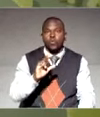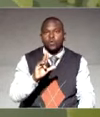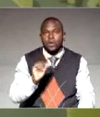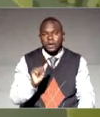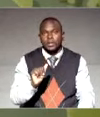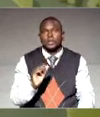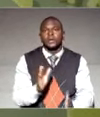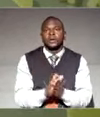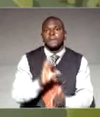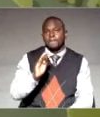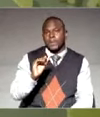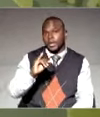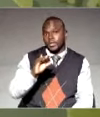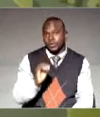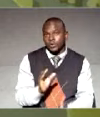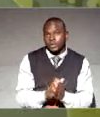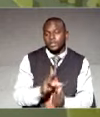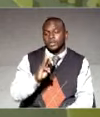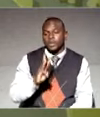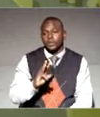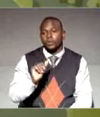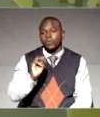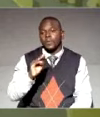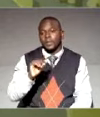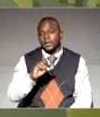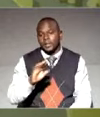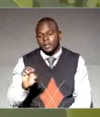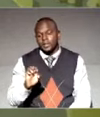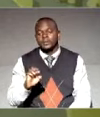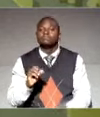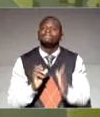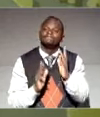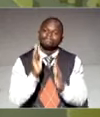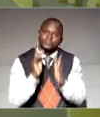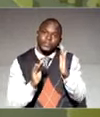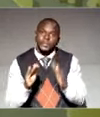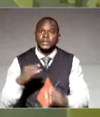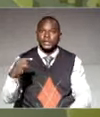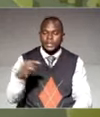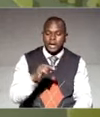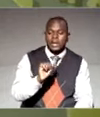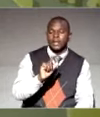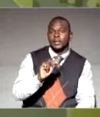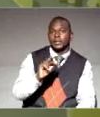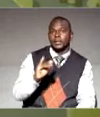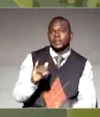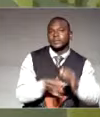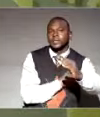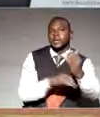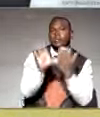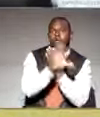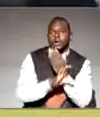Chiwulula, Bajo and Wamale Forest Reserves in Gariraya Sub-County.